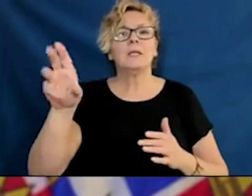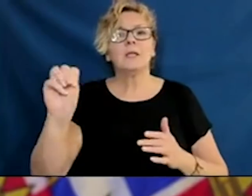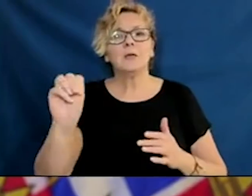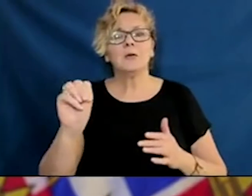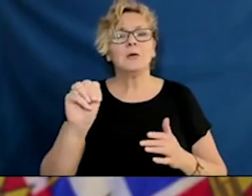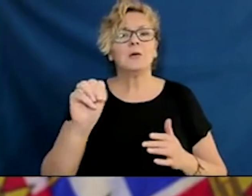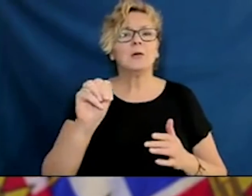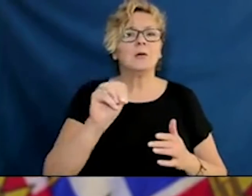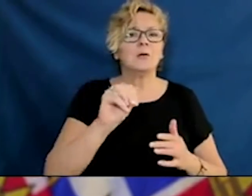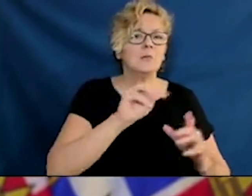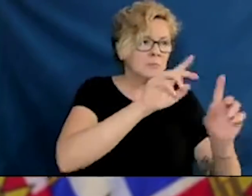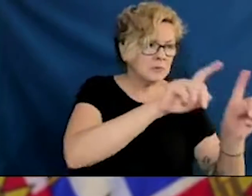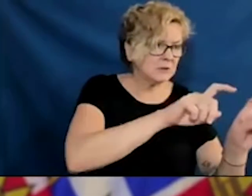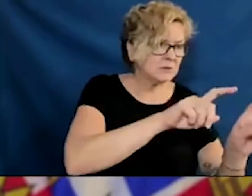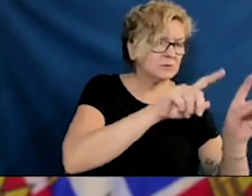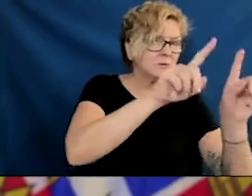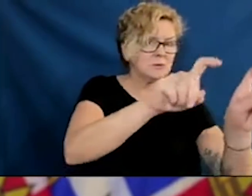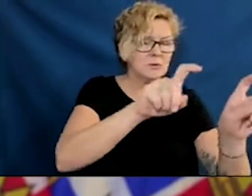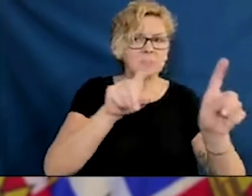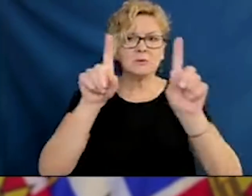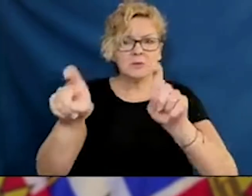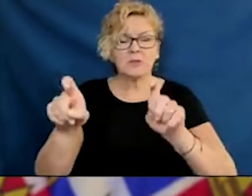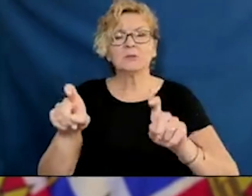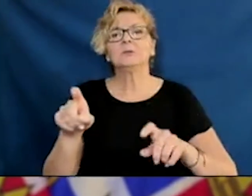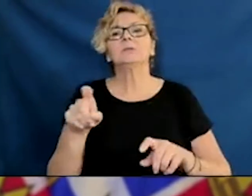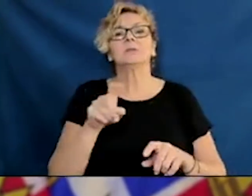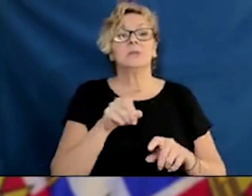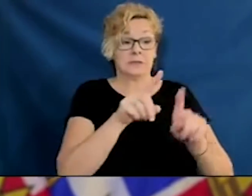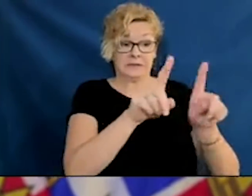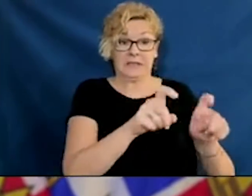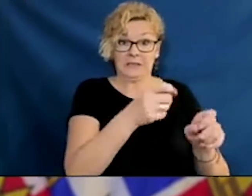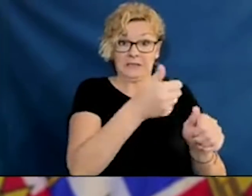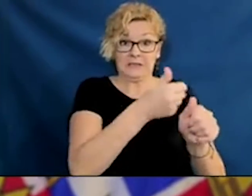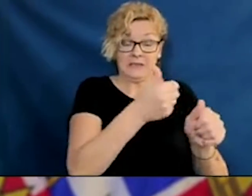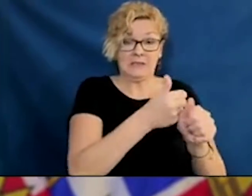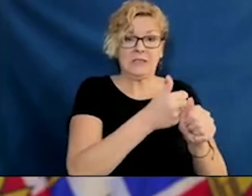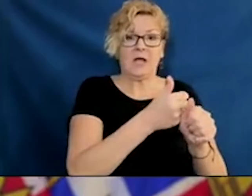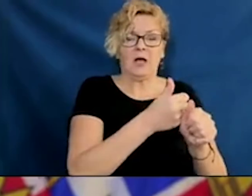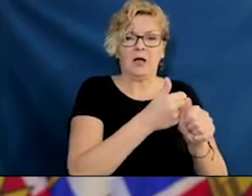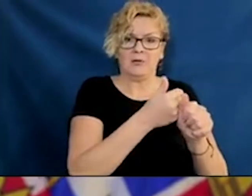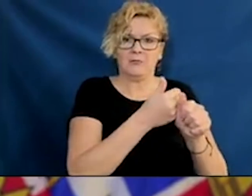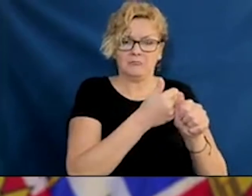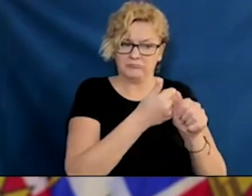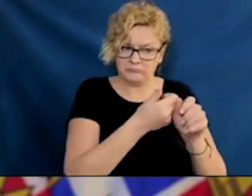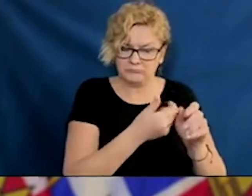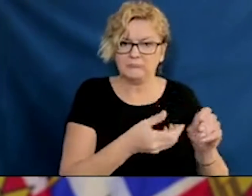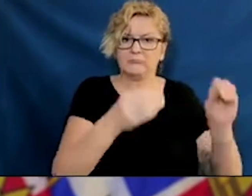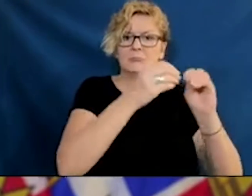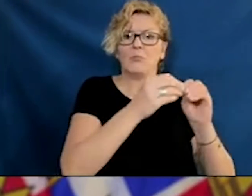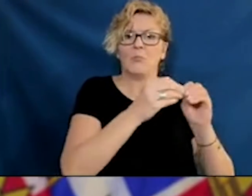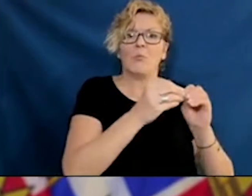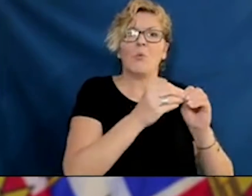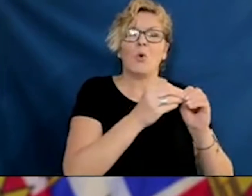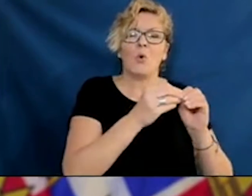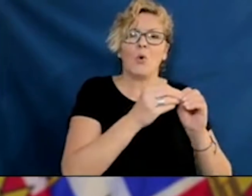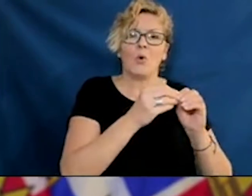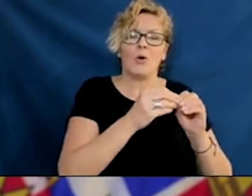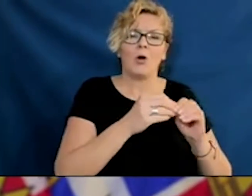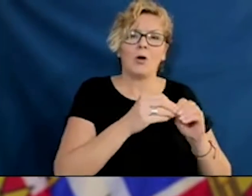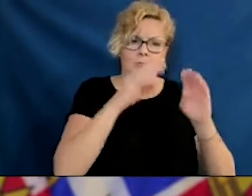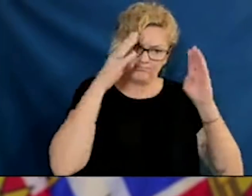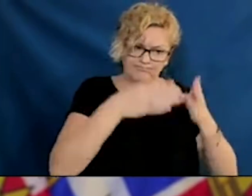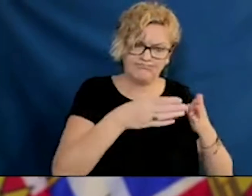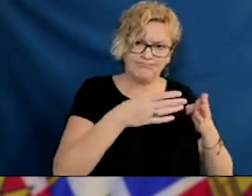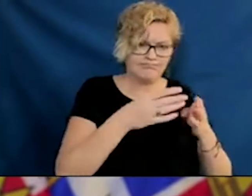done some specific sampling in places like St. Paul's Hospital, where we saw rapidly growing outbreaks,